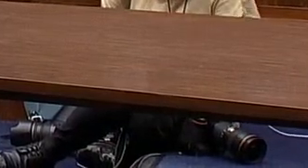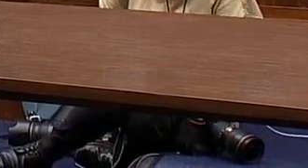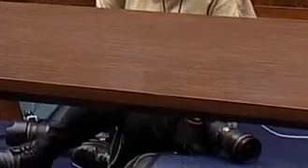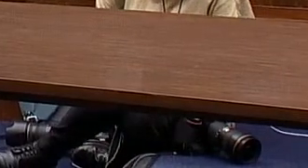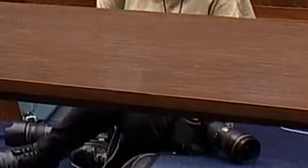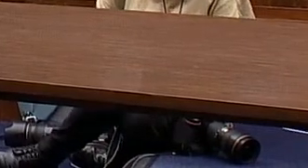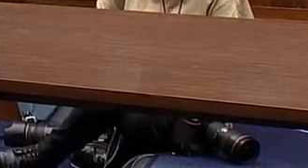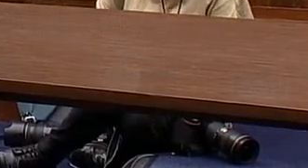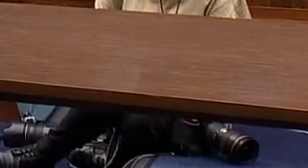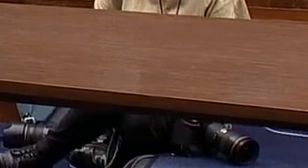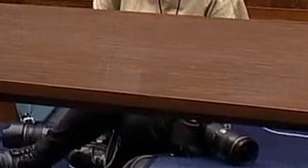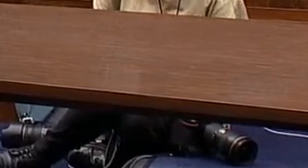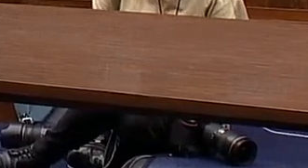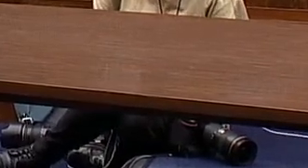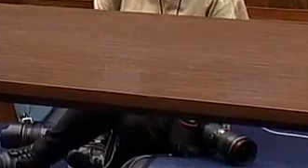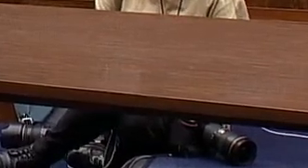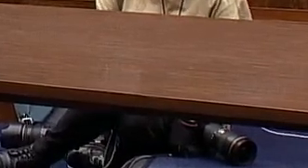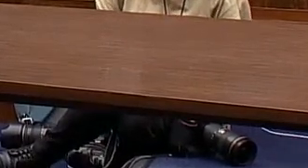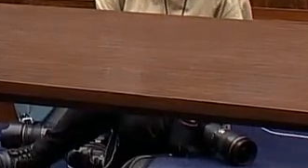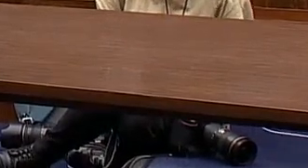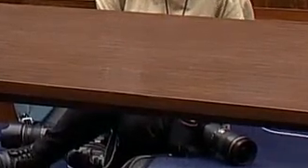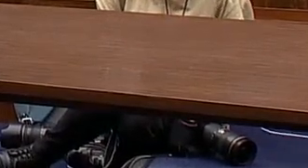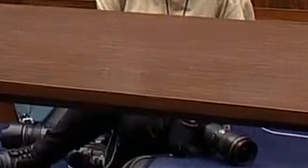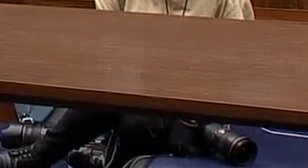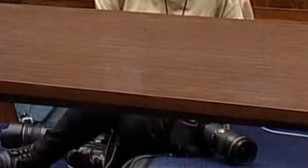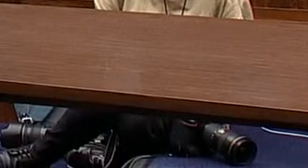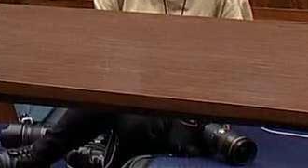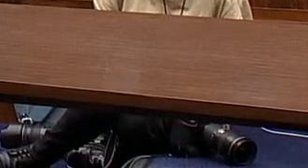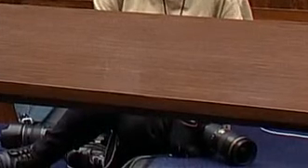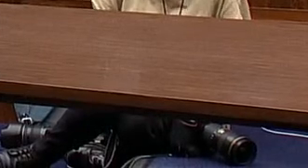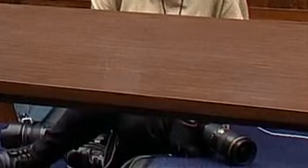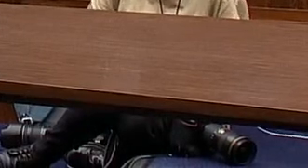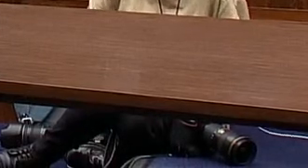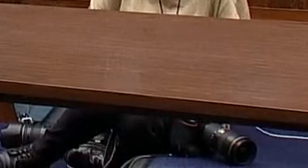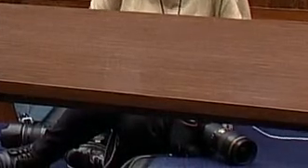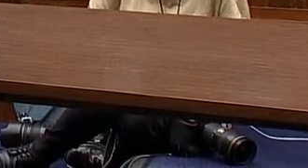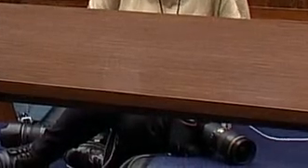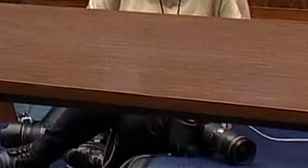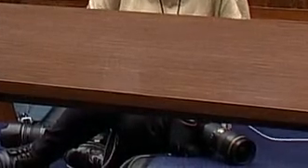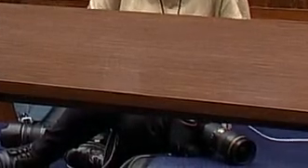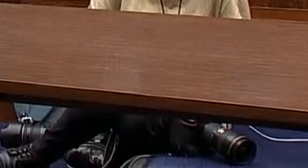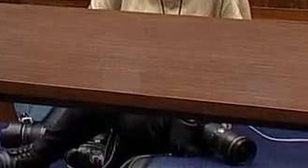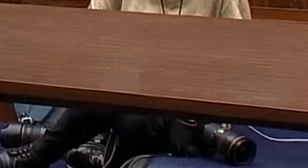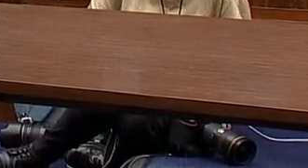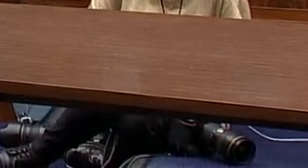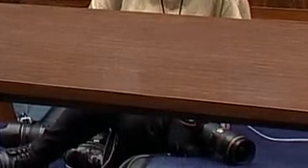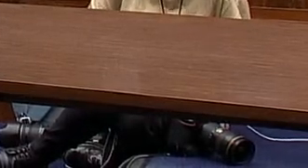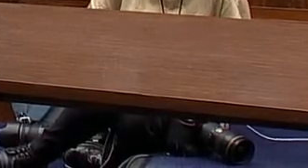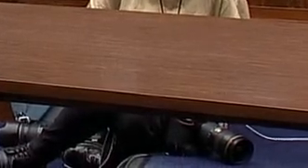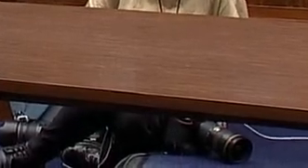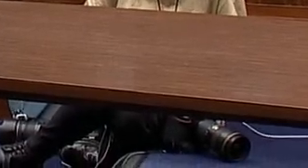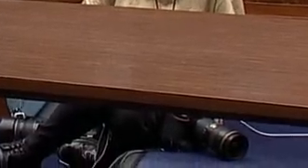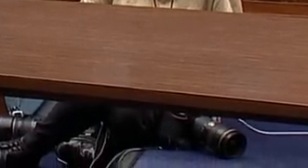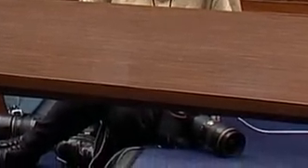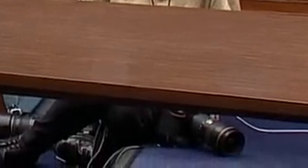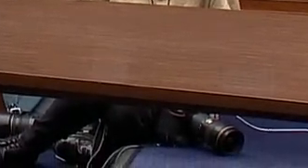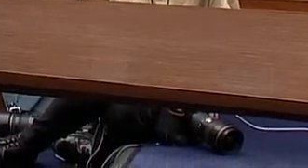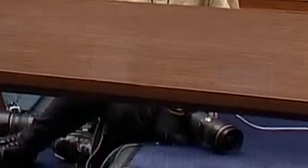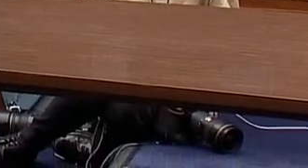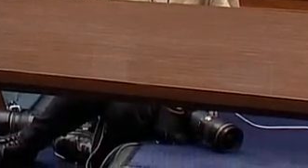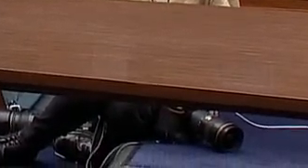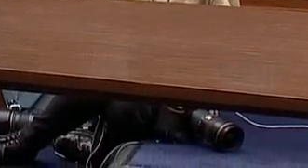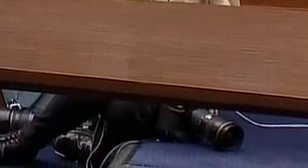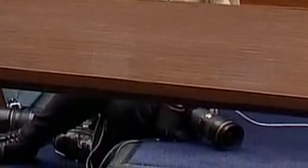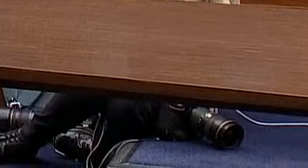perfect, as evidenced by its 27 amendments. The original method for electing the president and vice president was flawed. The method for electing senators